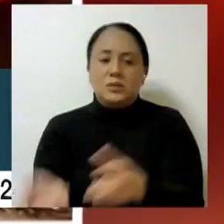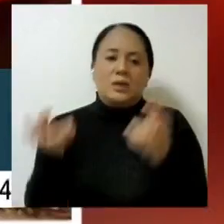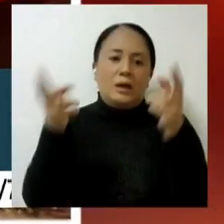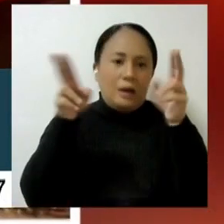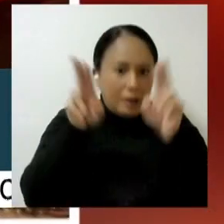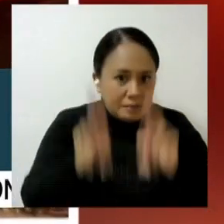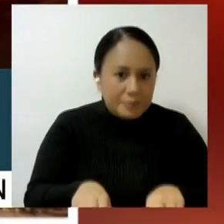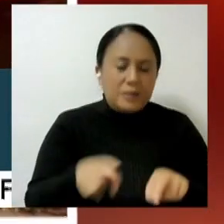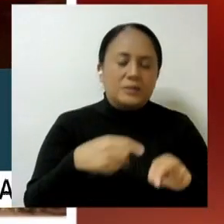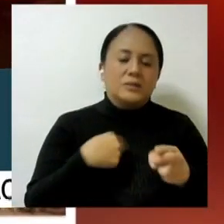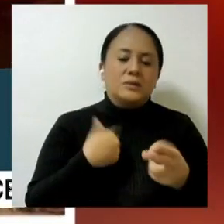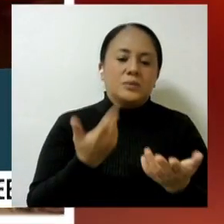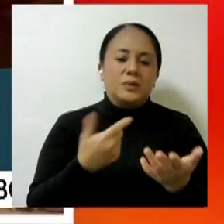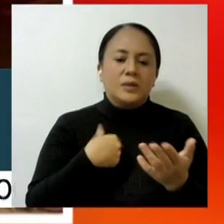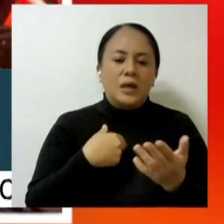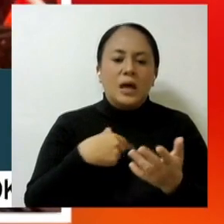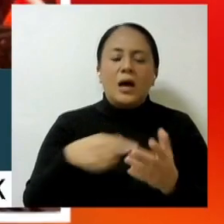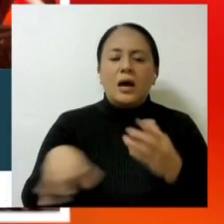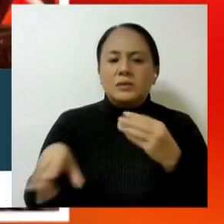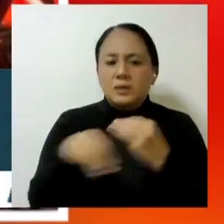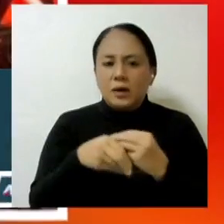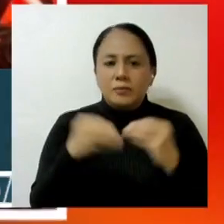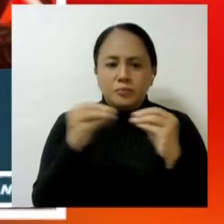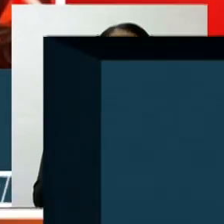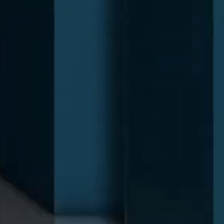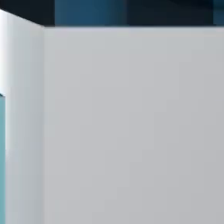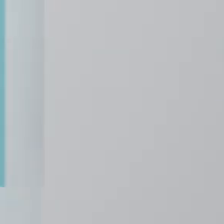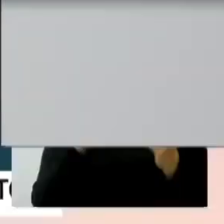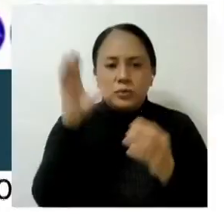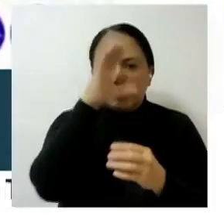deploy additional assets to help the search efforts.